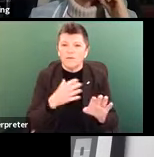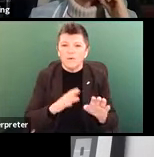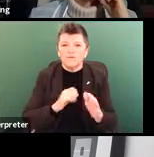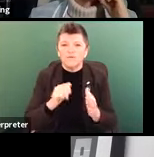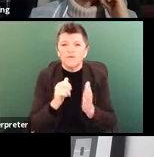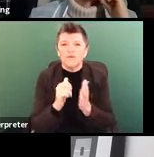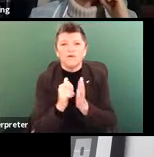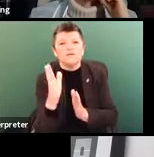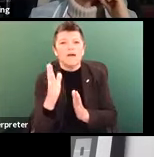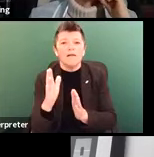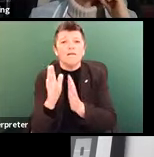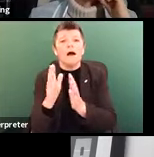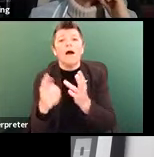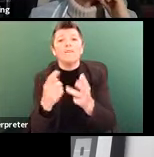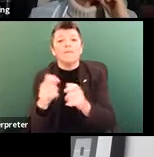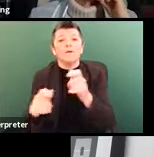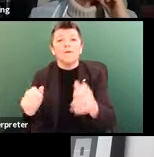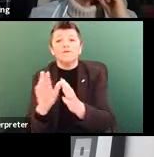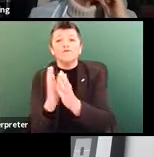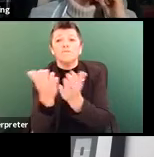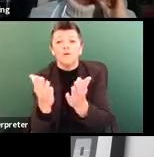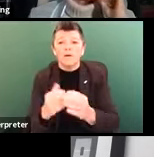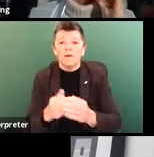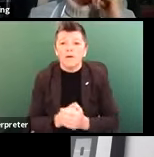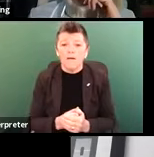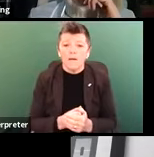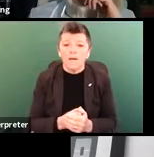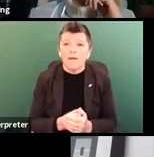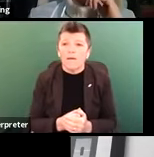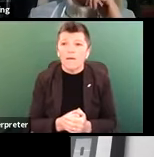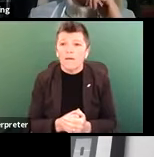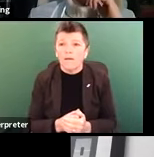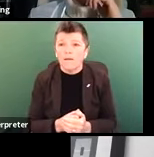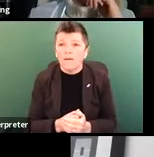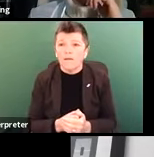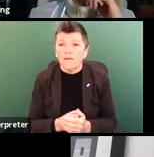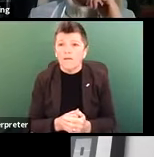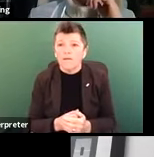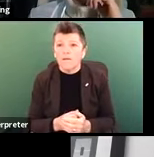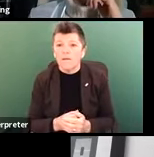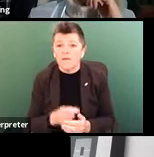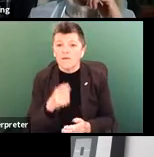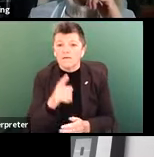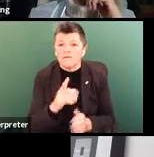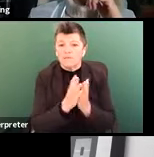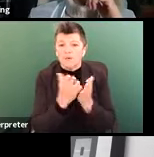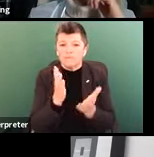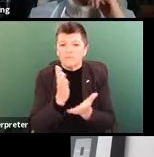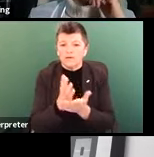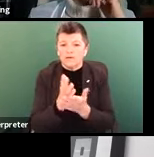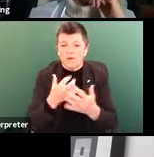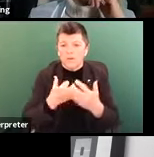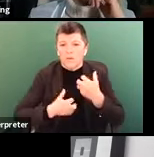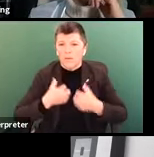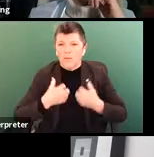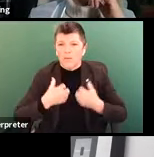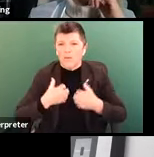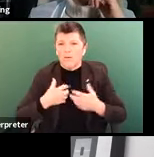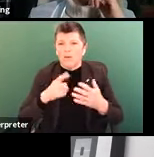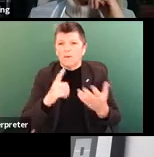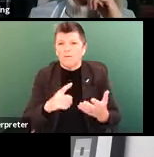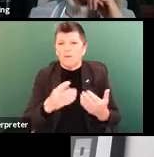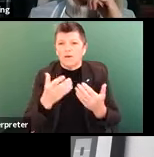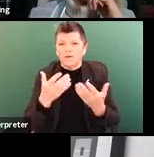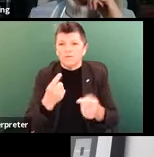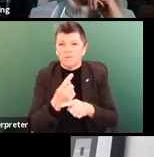of others, but Walter Scheidel, Great Leveler is extremely interesting to understand the long-term dynamics